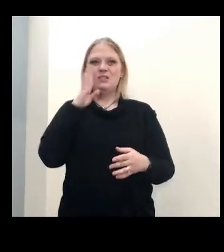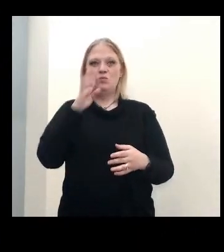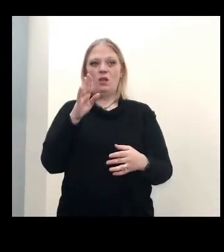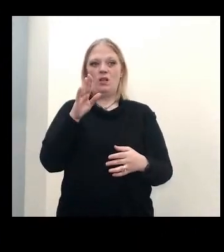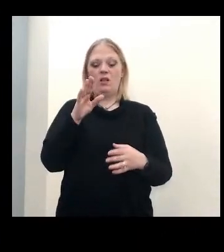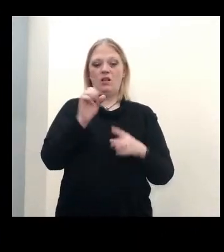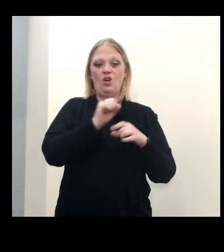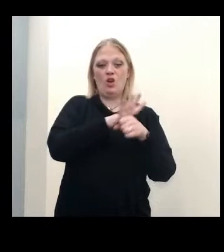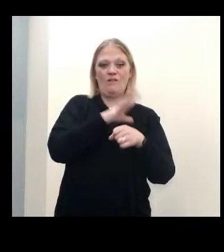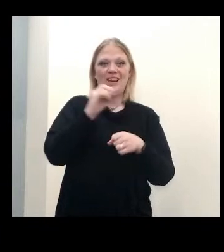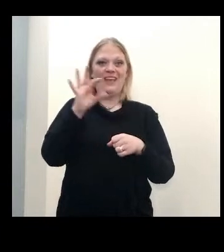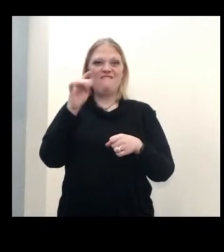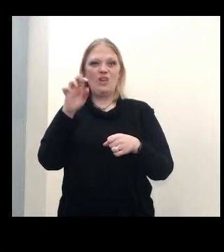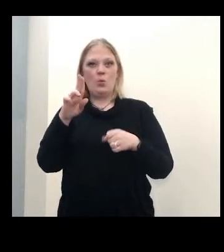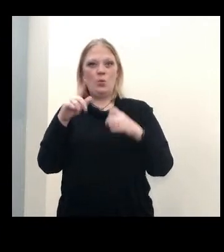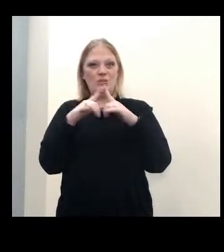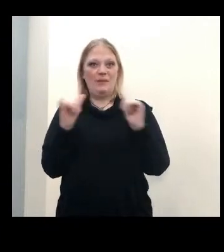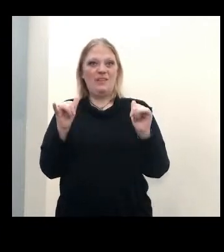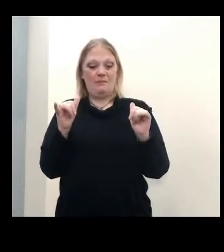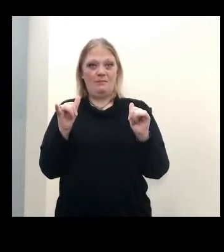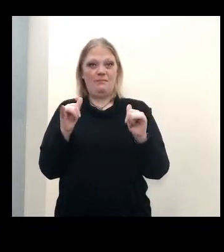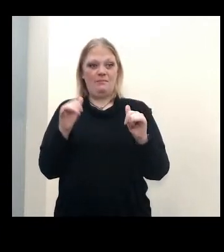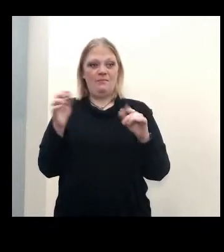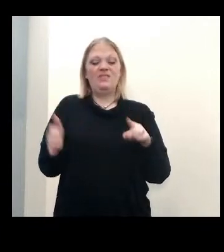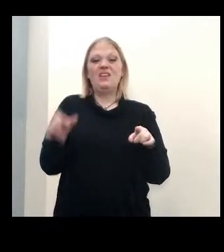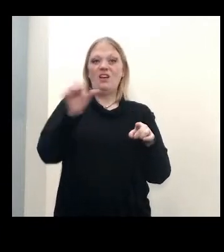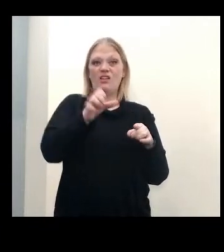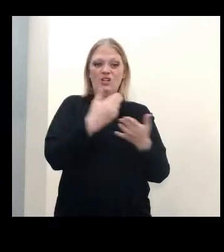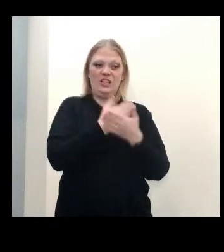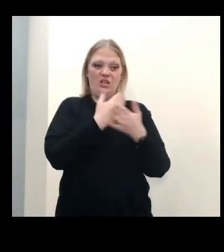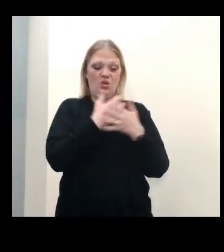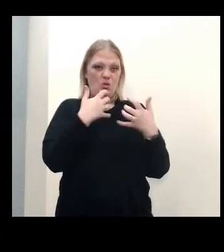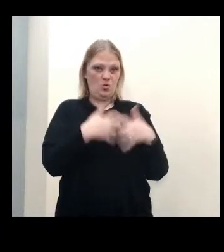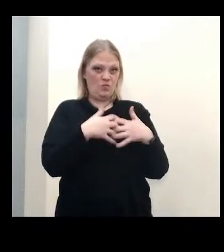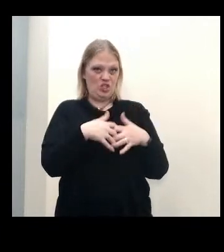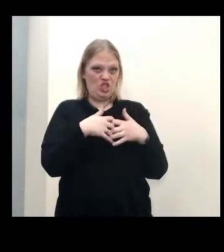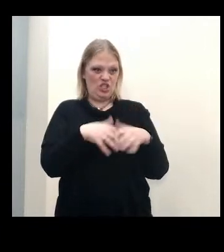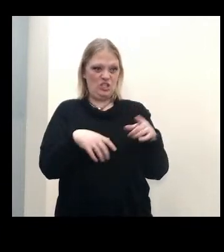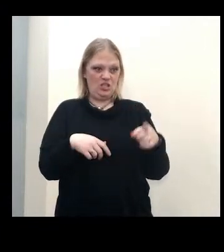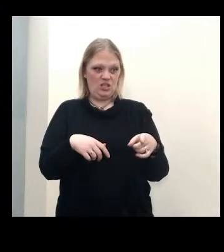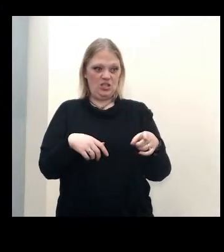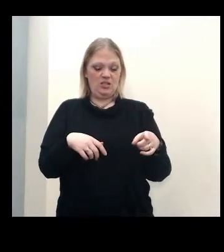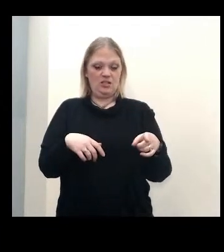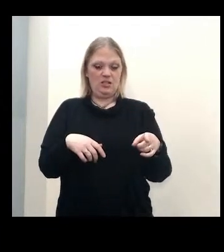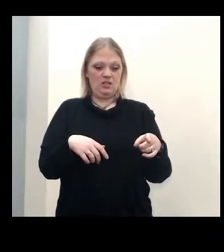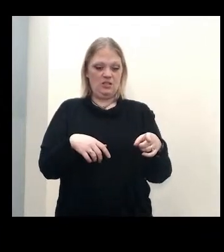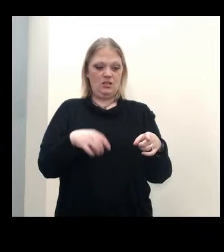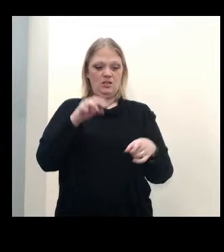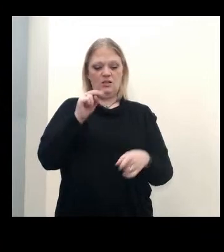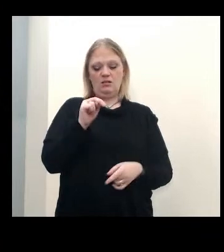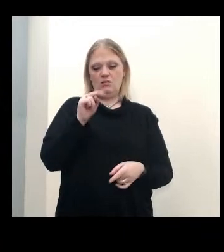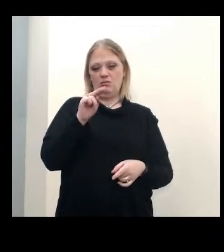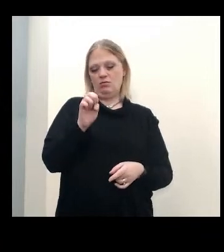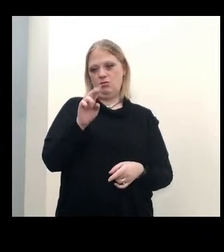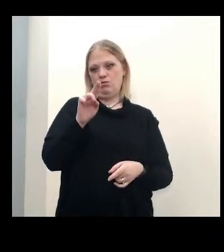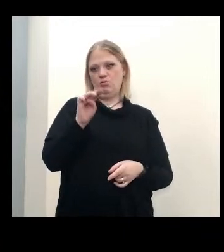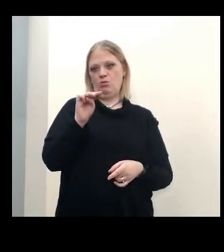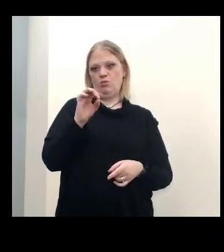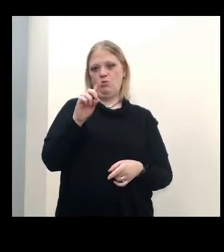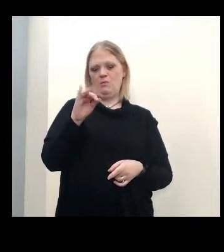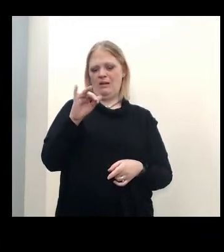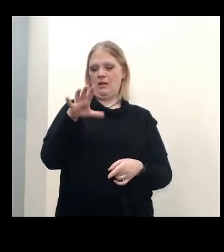However, the other test that we have, the new machine that we have, the pneumatics, is